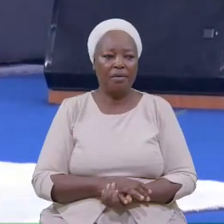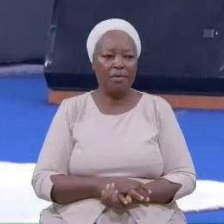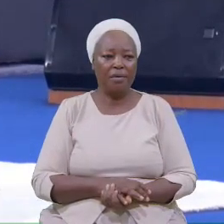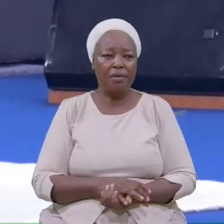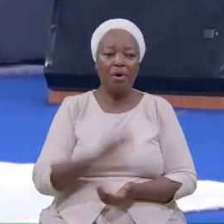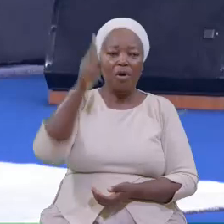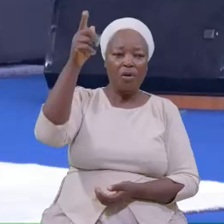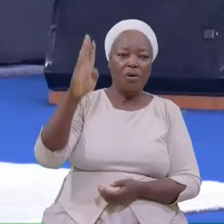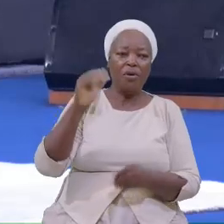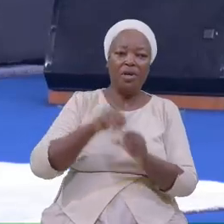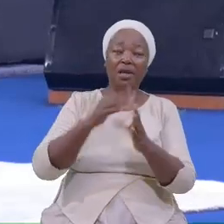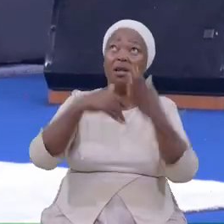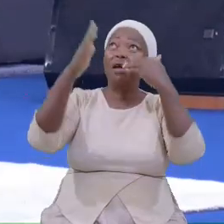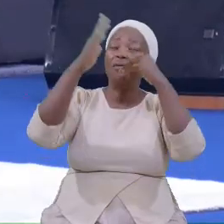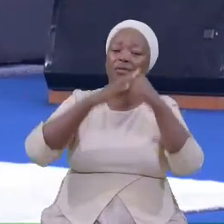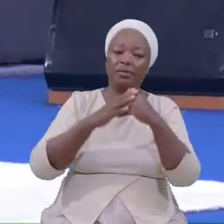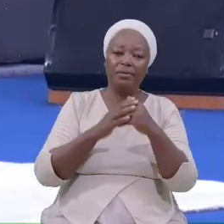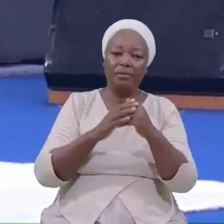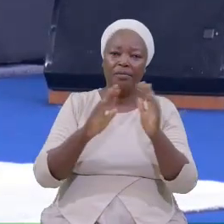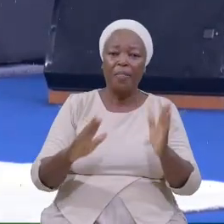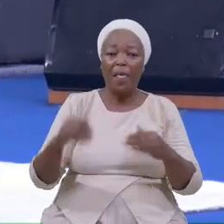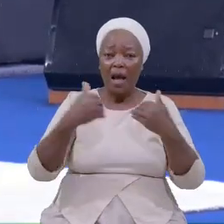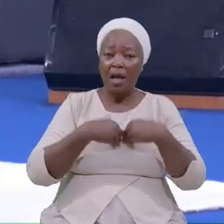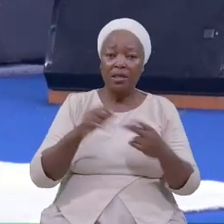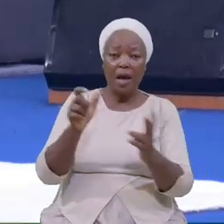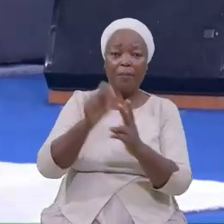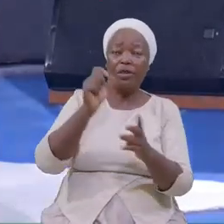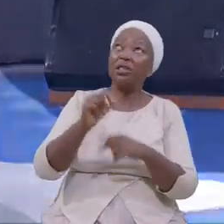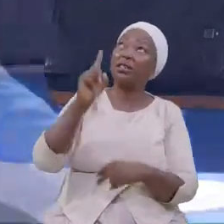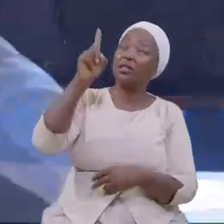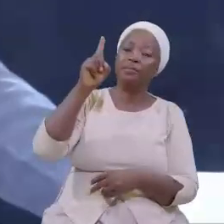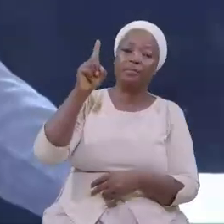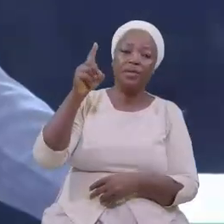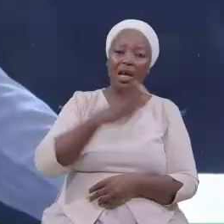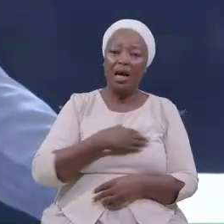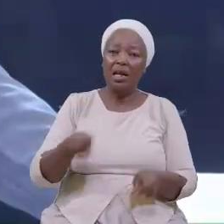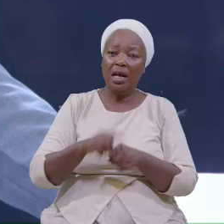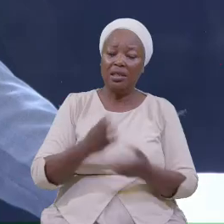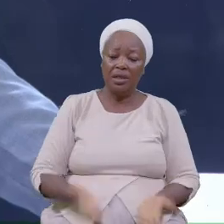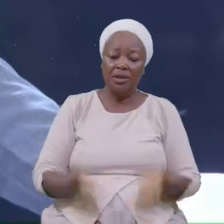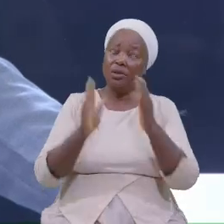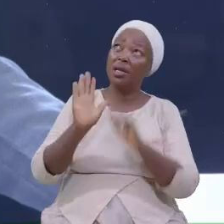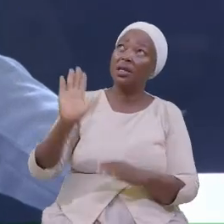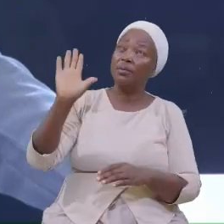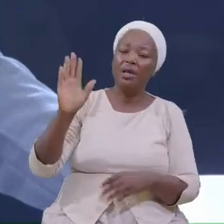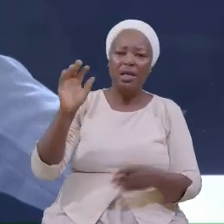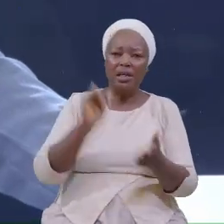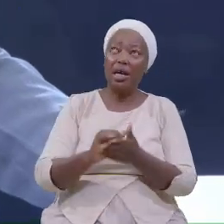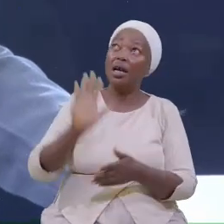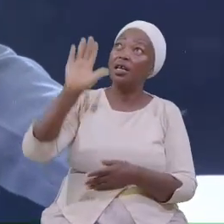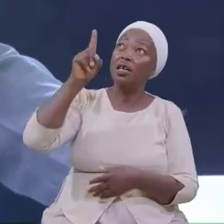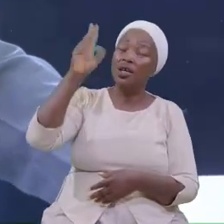God in heaven has appointed him, has exalted him, that he will be